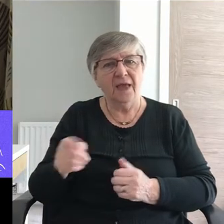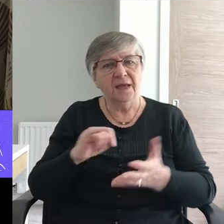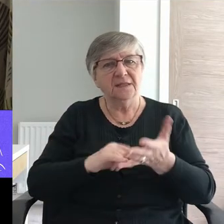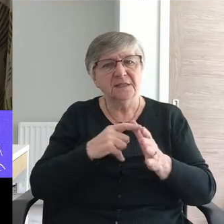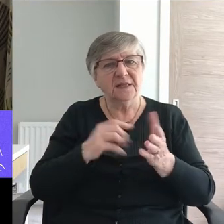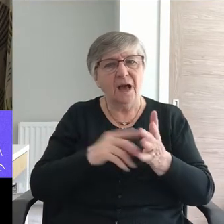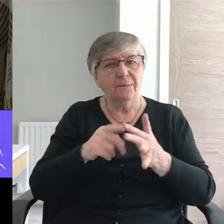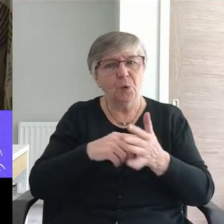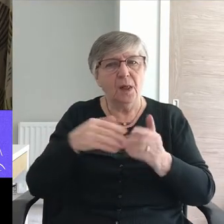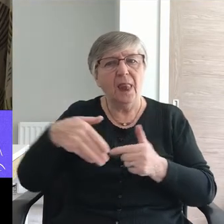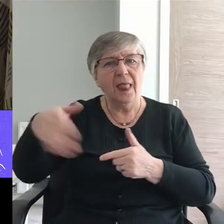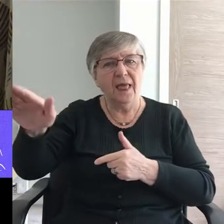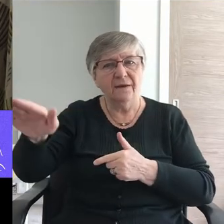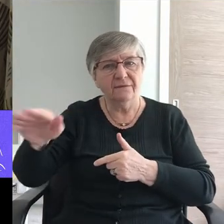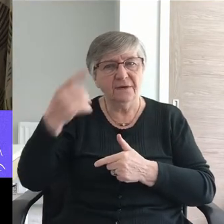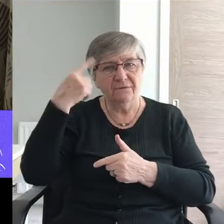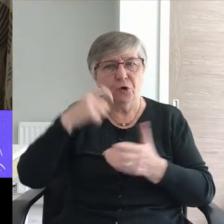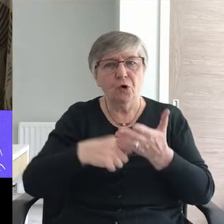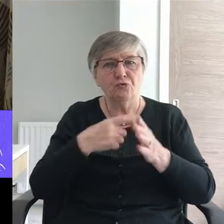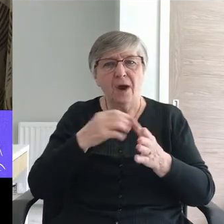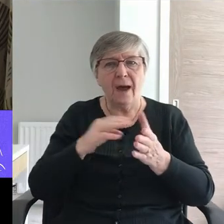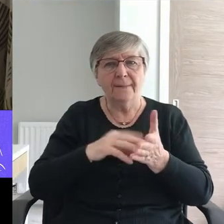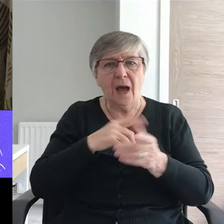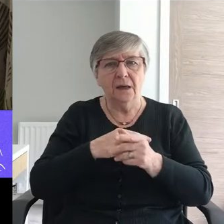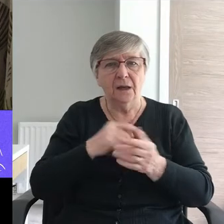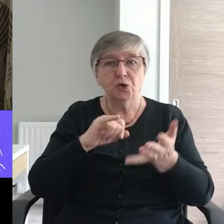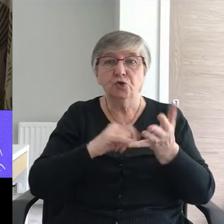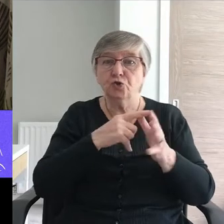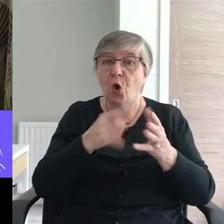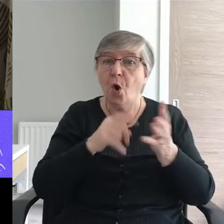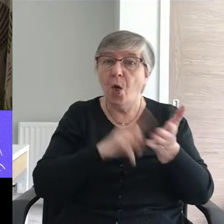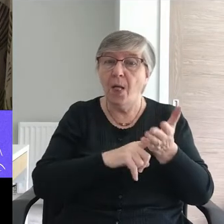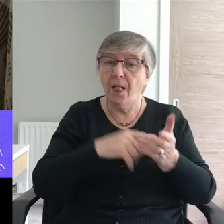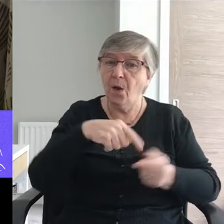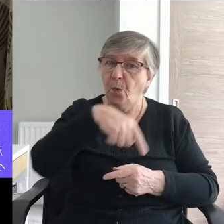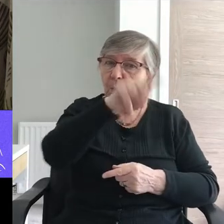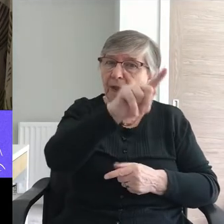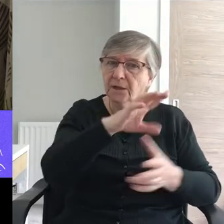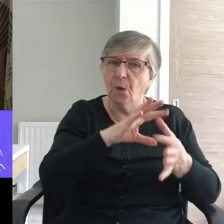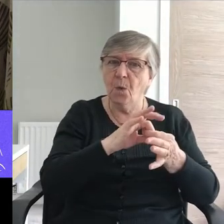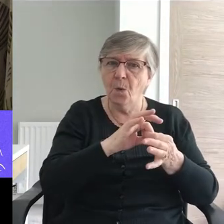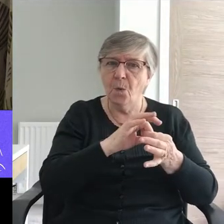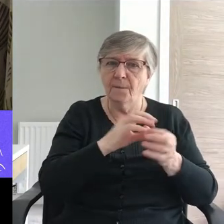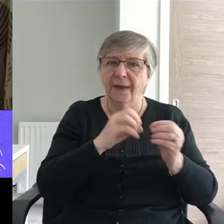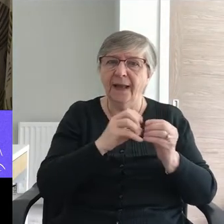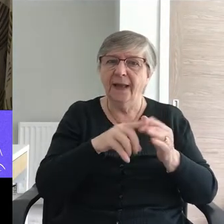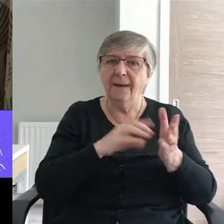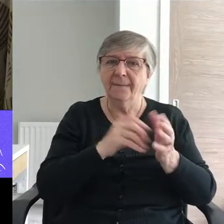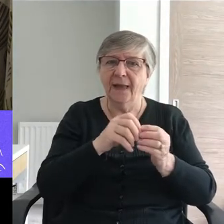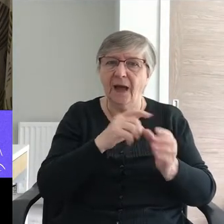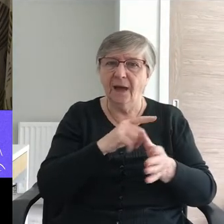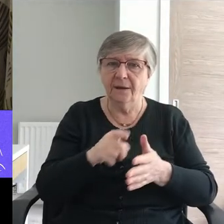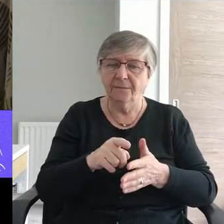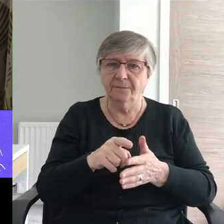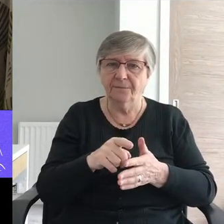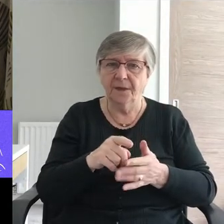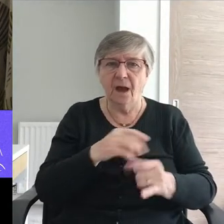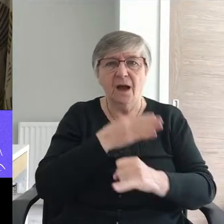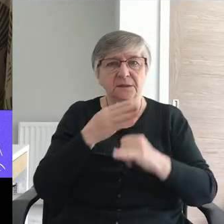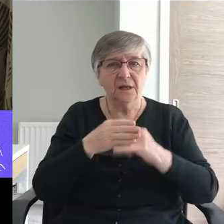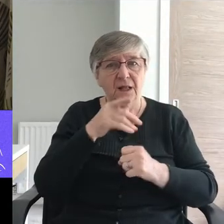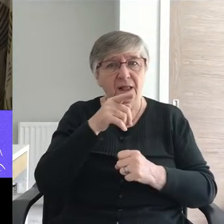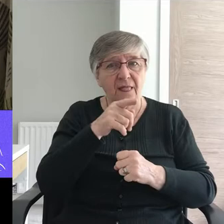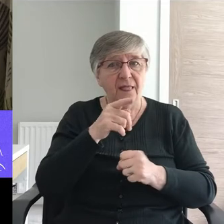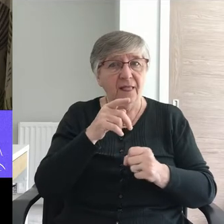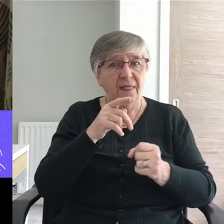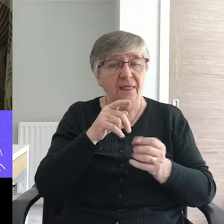Then Samuel left for Ramah, but Saul went up to his home in Gibeah of Saul. Until the day